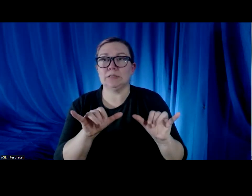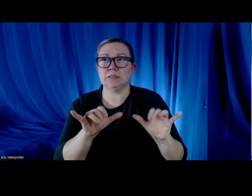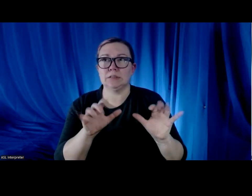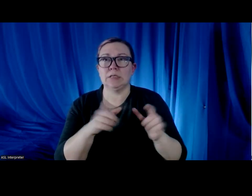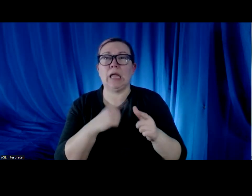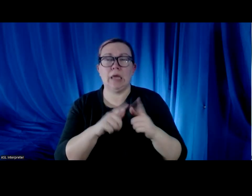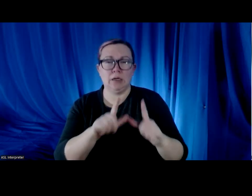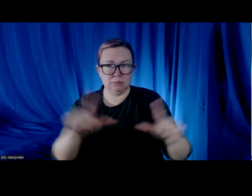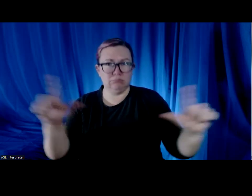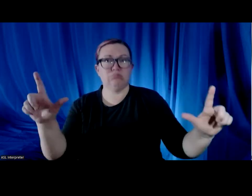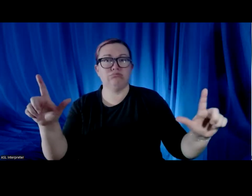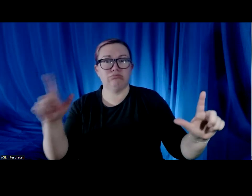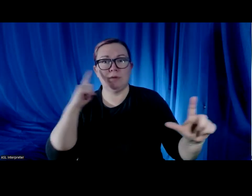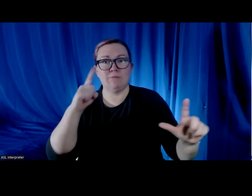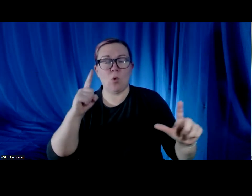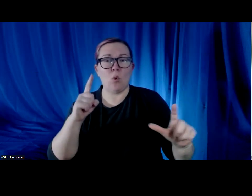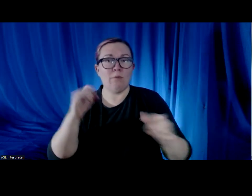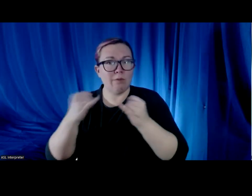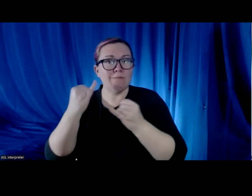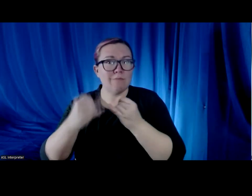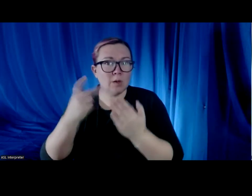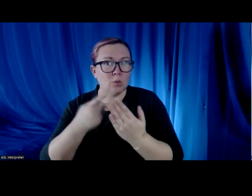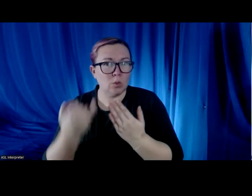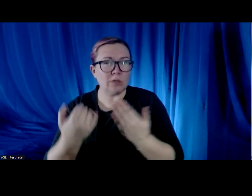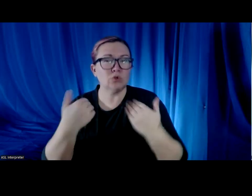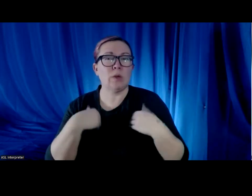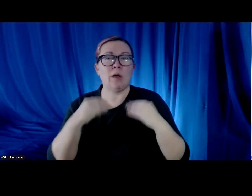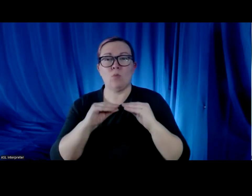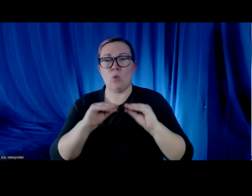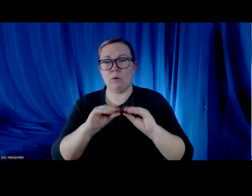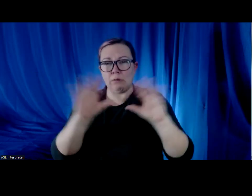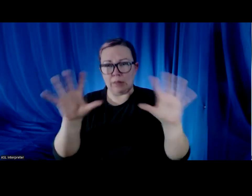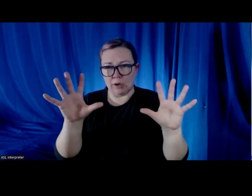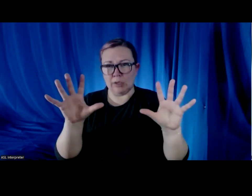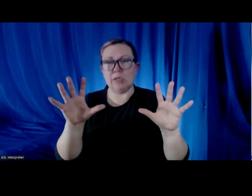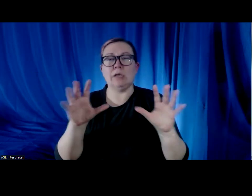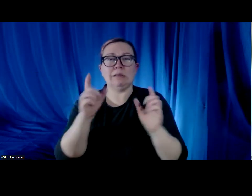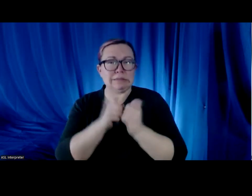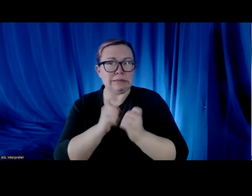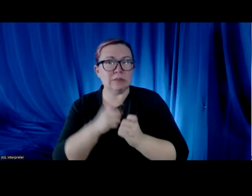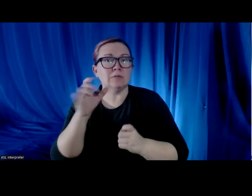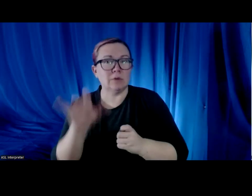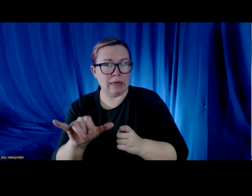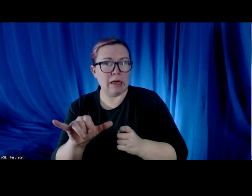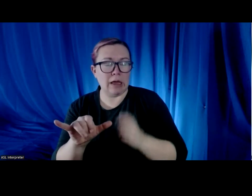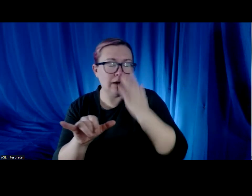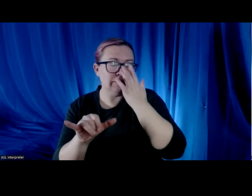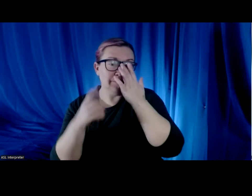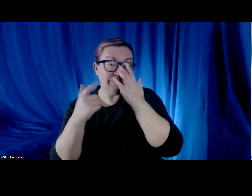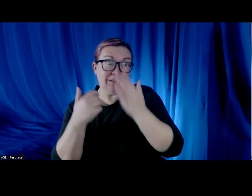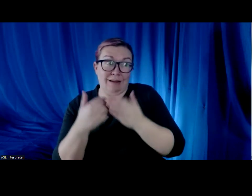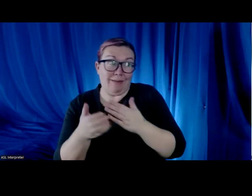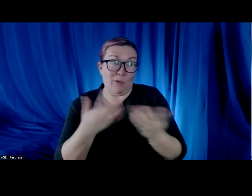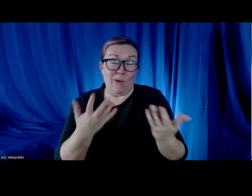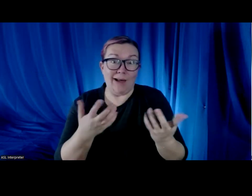scale, just so that you've got clarity in the DPI for that enlargement, because otherwise you could